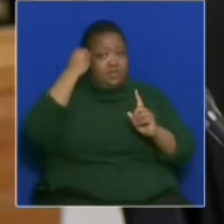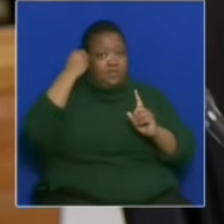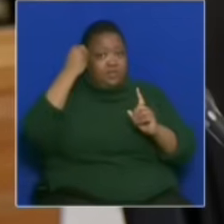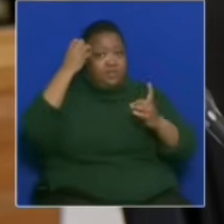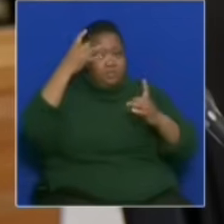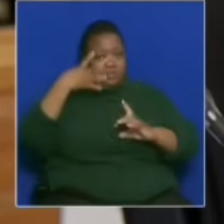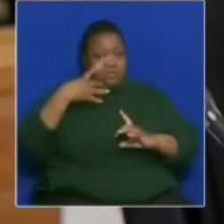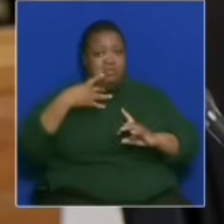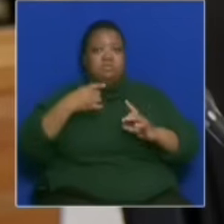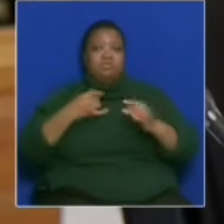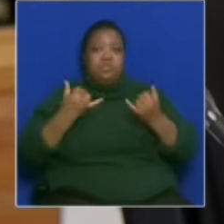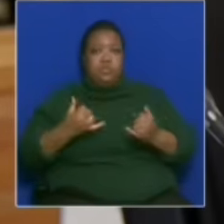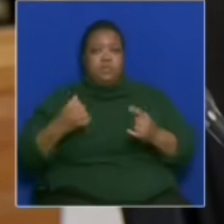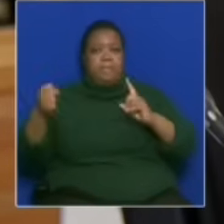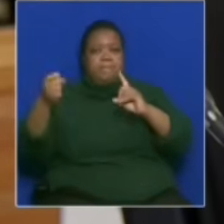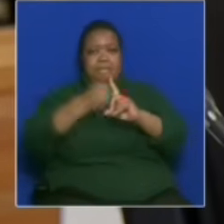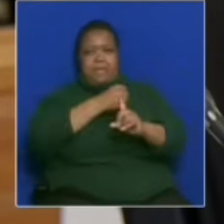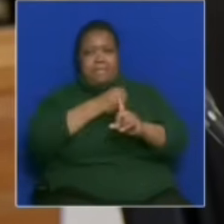today.